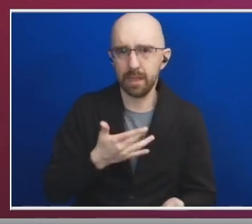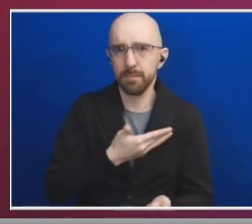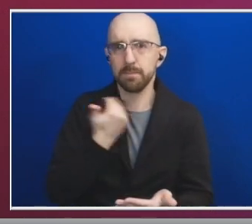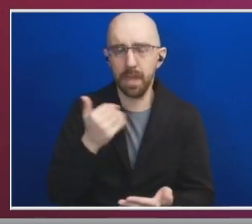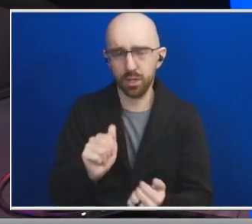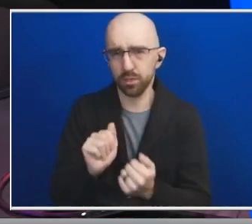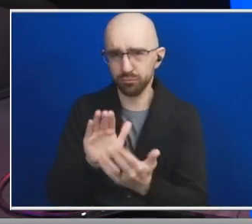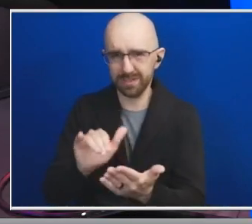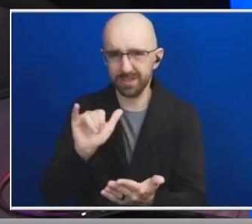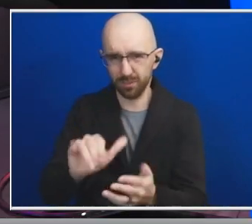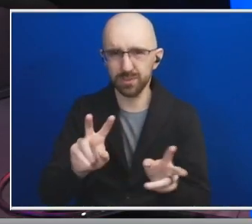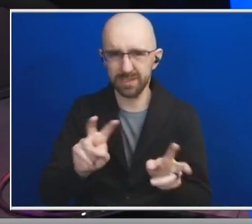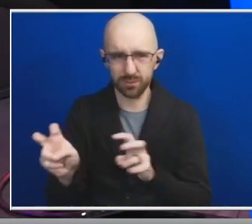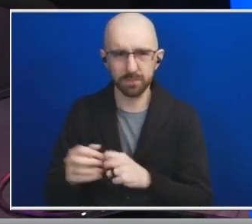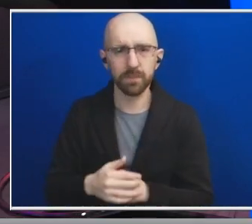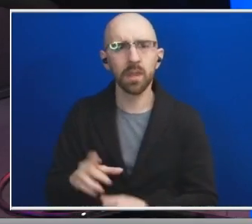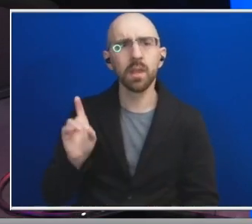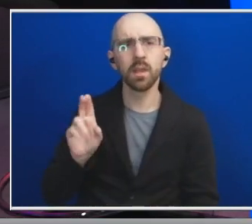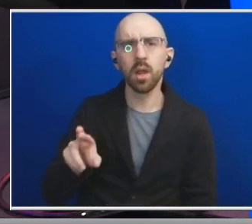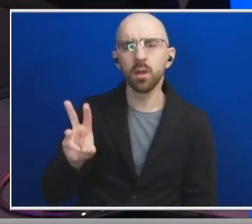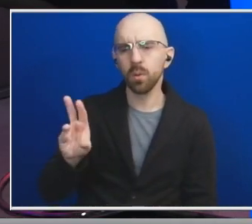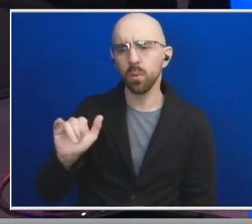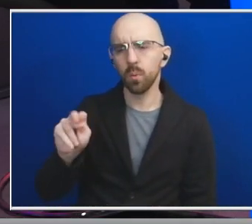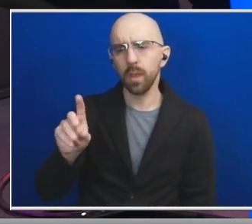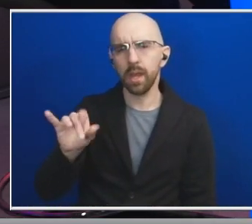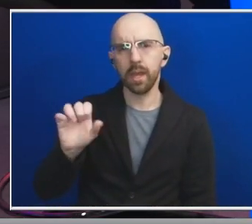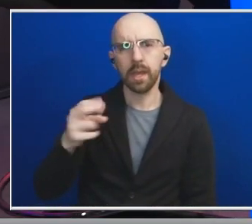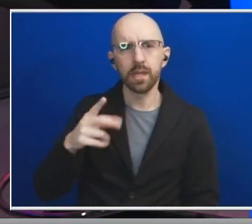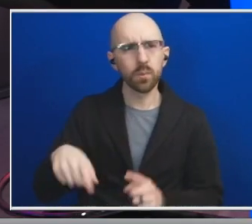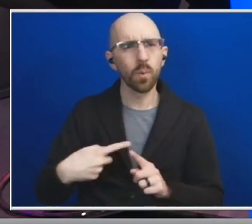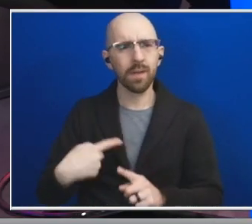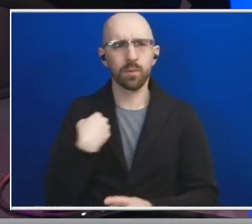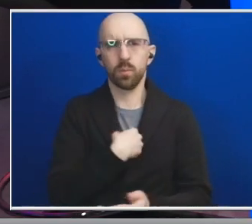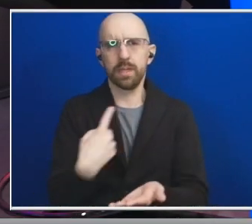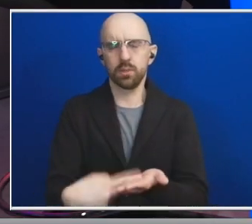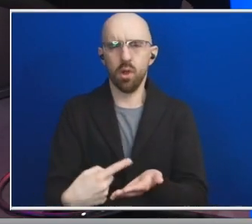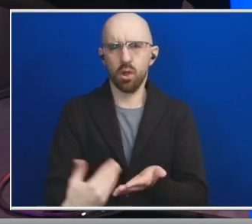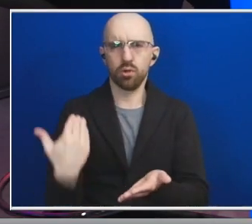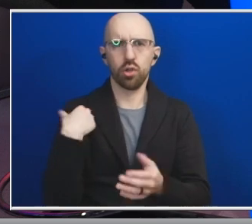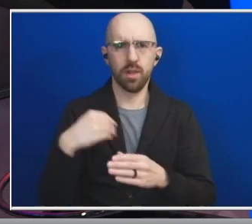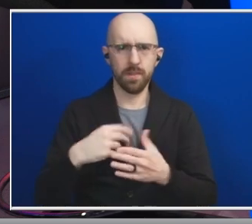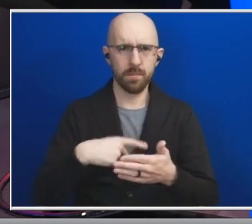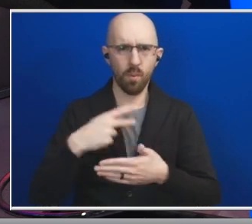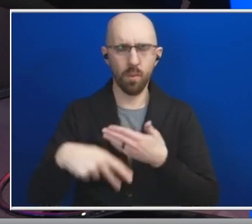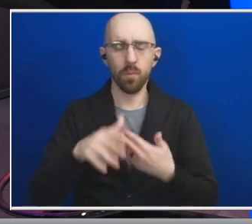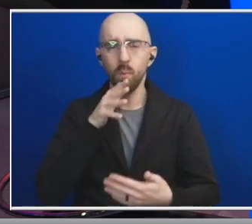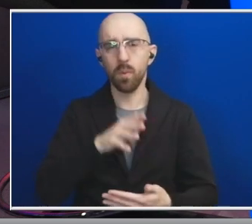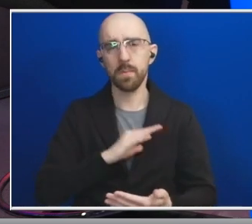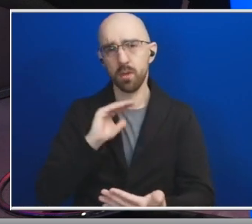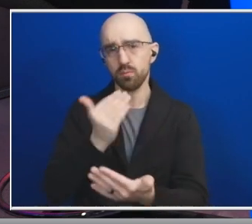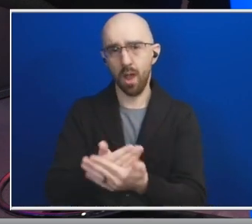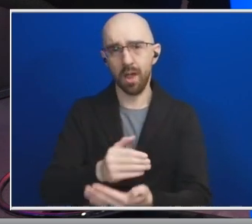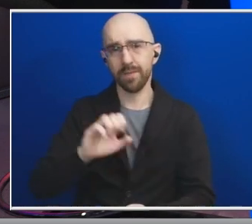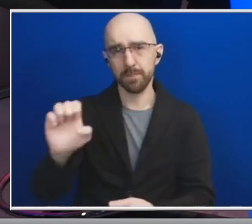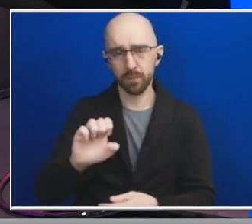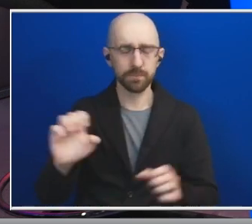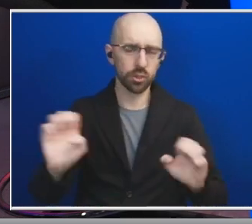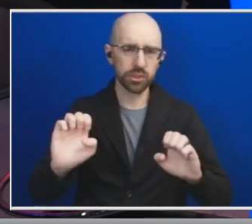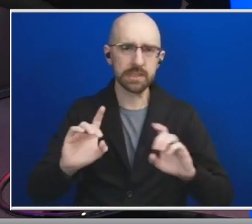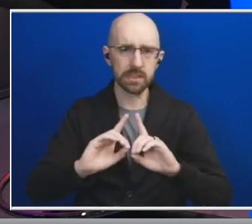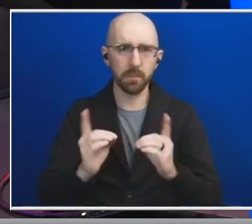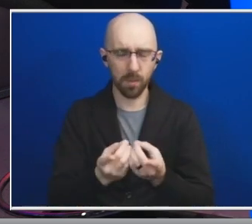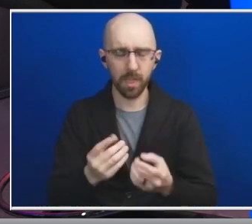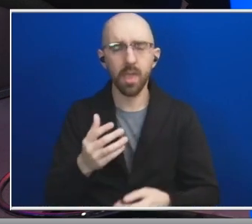Dr. Windisch, when we talked at the top of the program about women arriving to emergency departments and they're not getting the